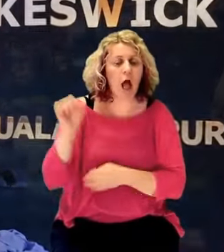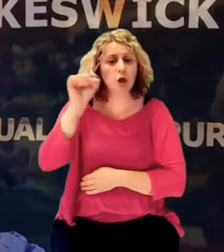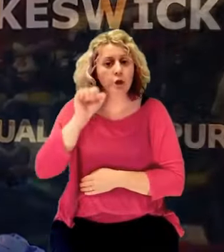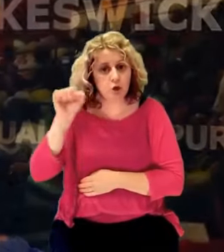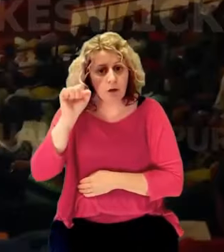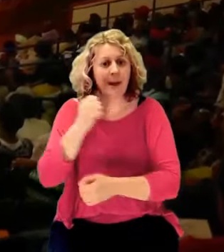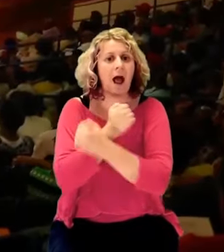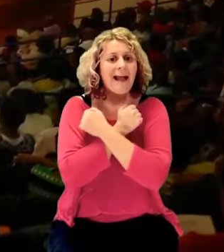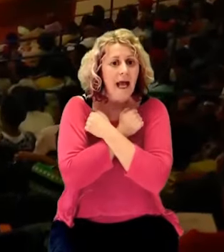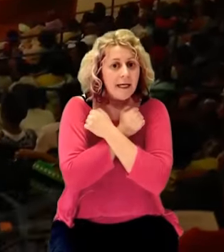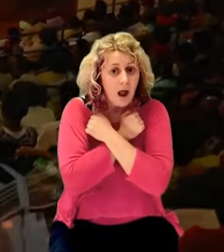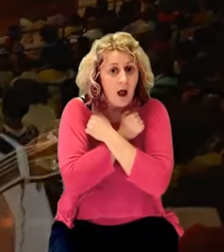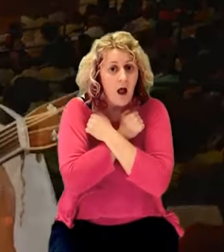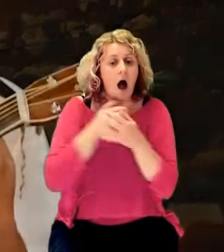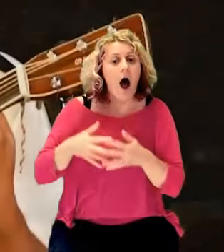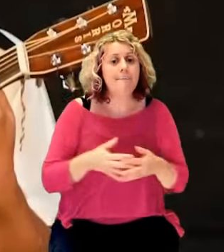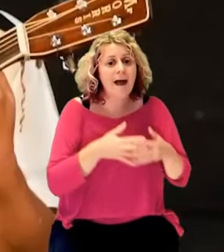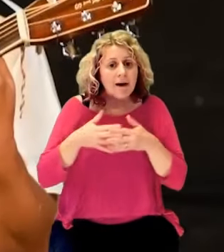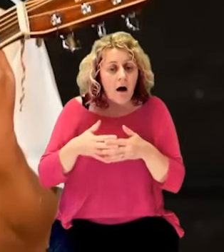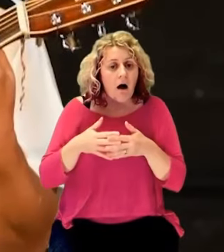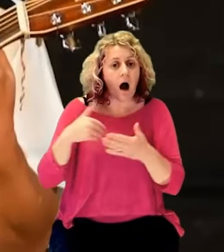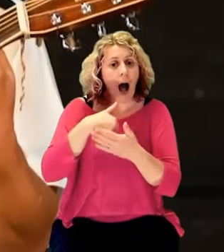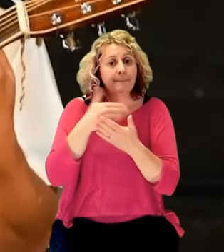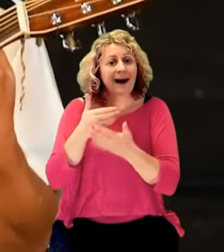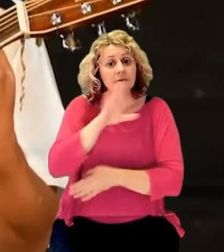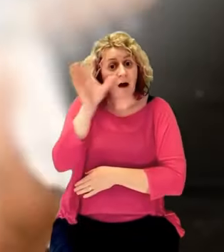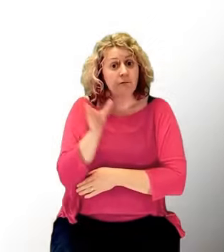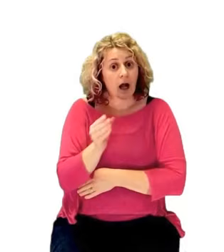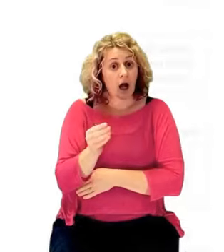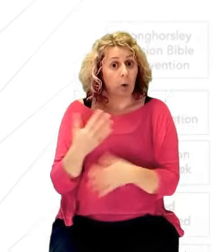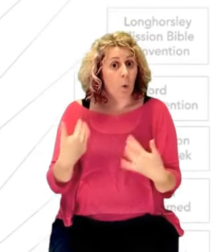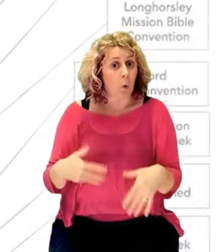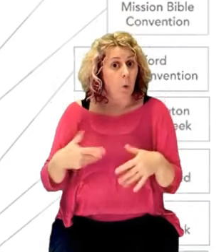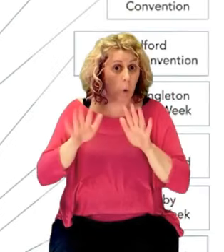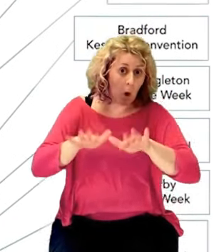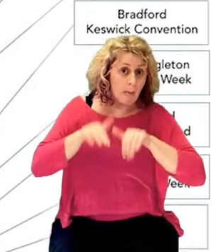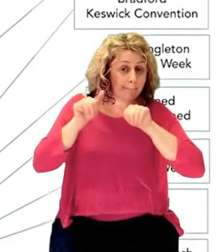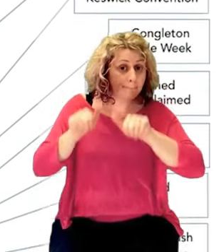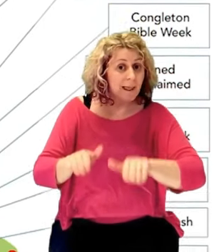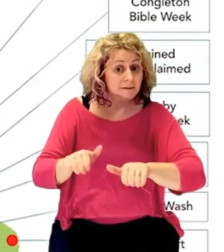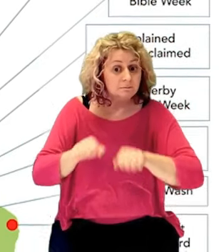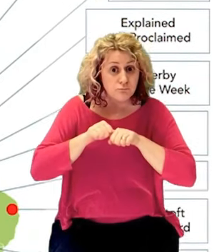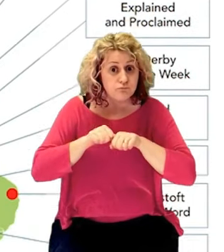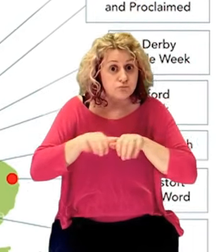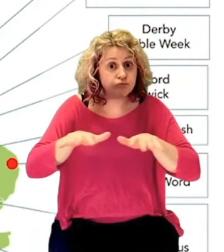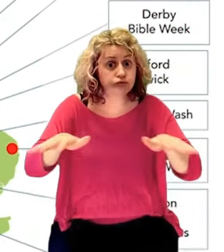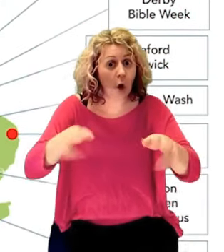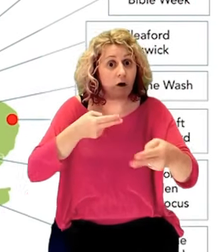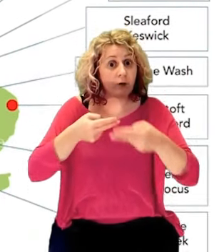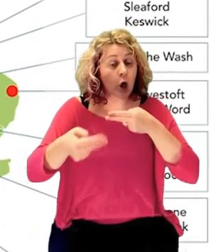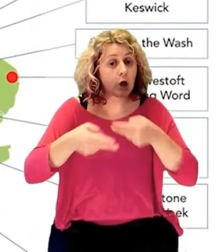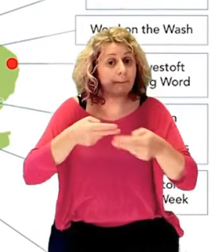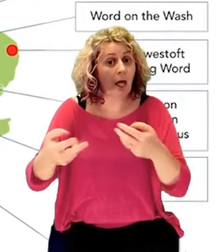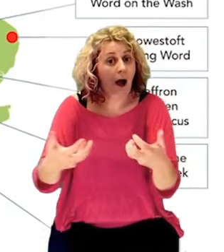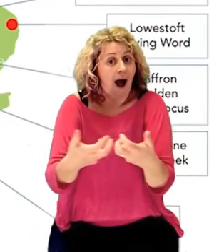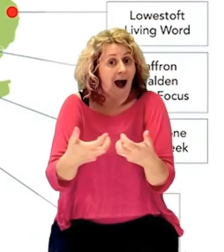Central and Northern Europe, Canada, the USA and parts of Africa. This is truly a blessing, the spread of the gospel of